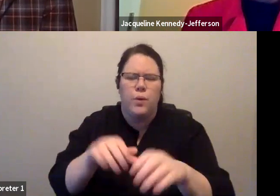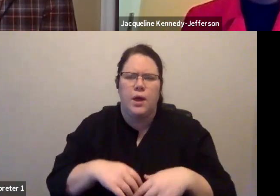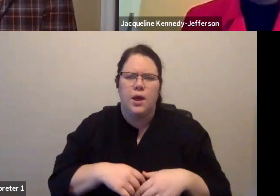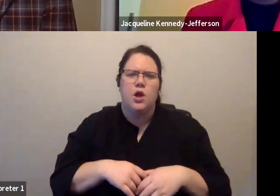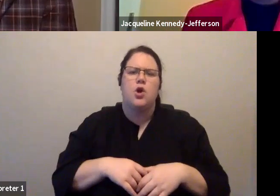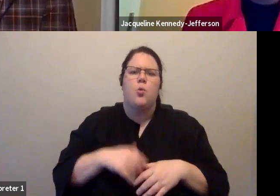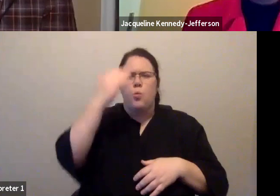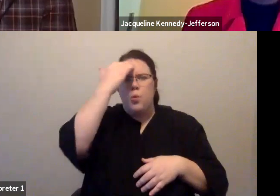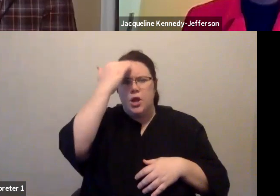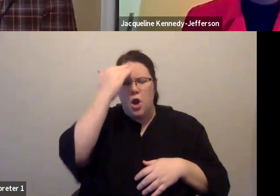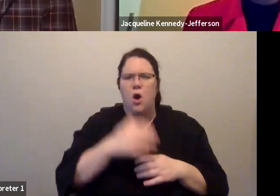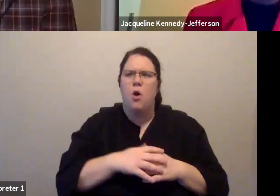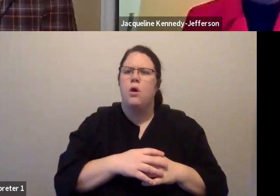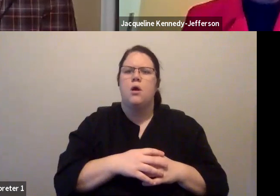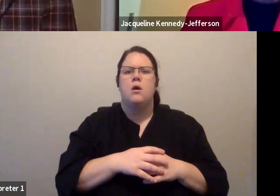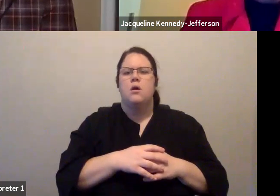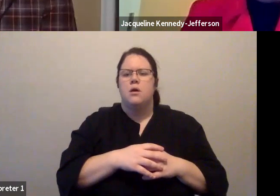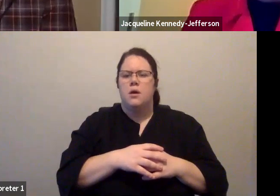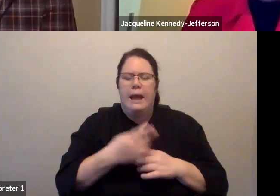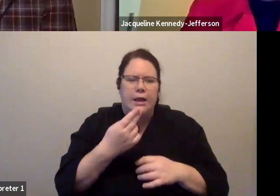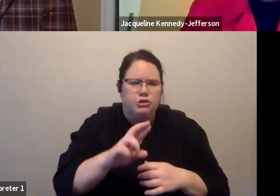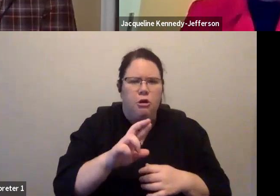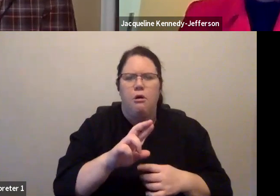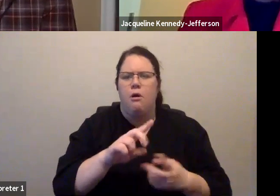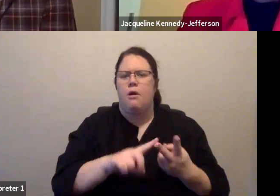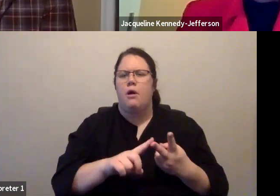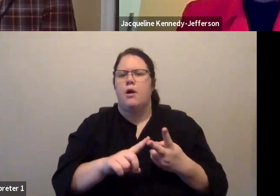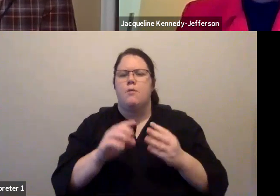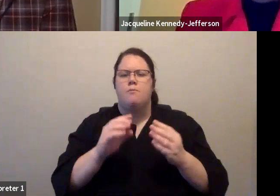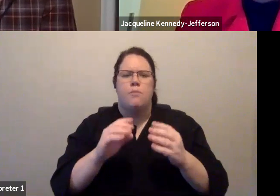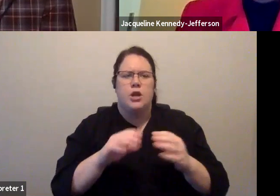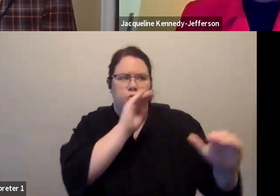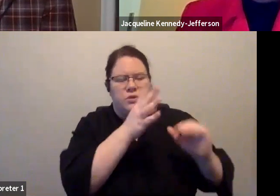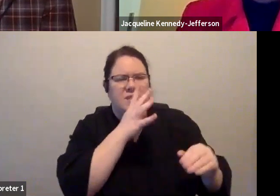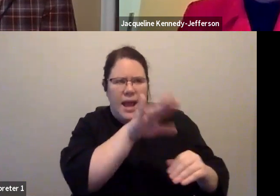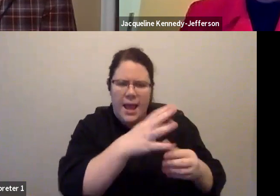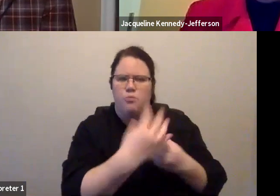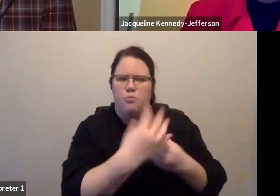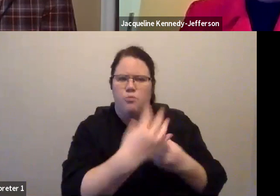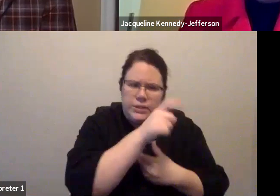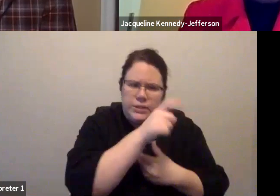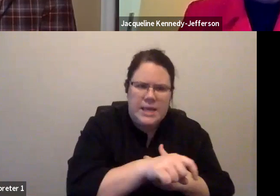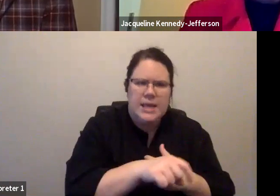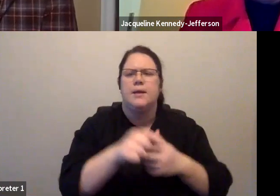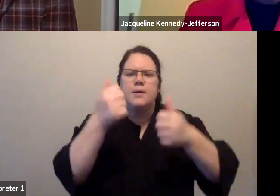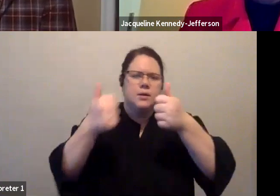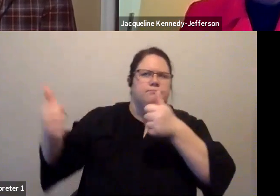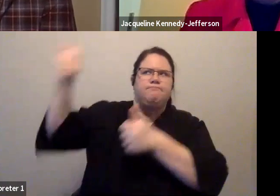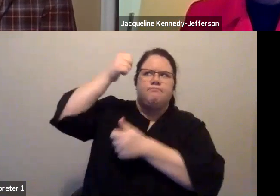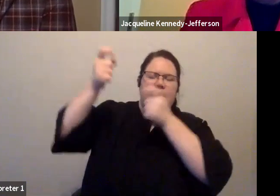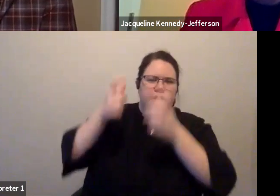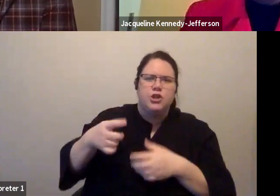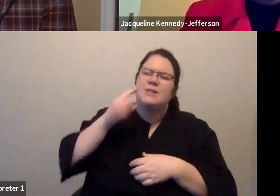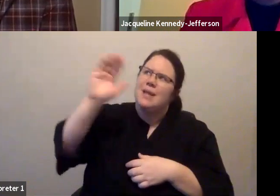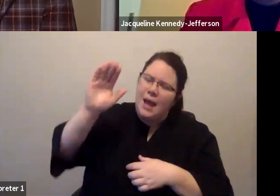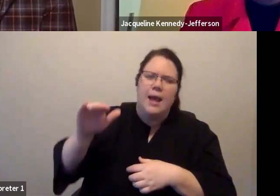of the concepts throughout the organization through HR, integration of DNI concepts, and, in all parts of our talent management area and within the